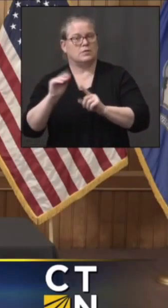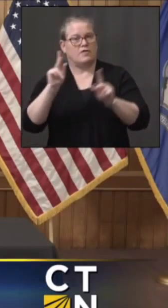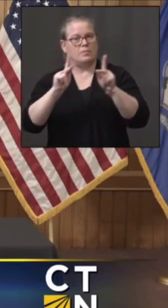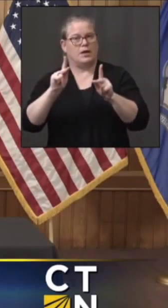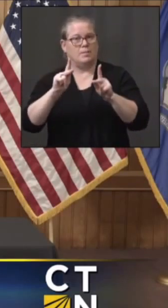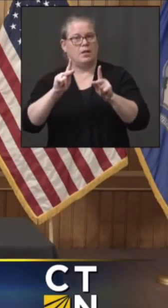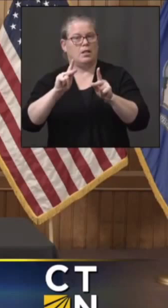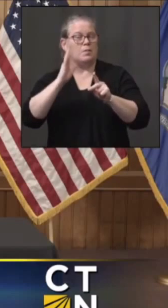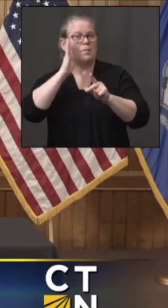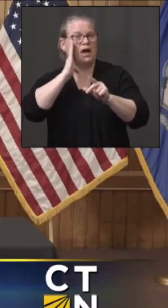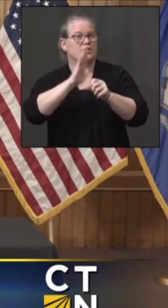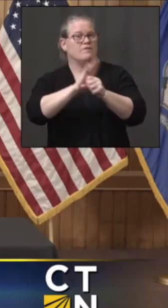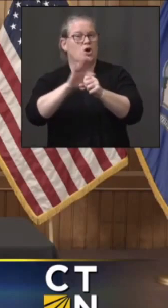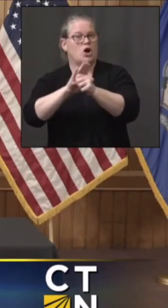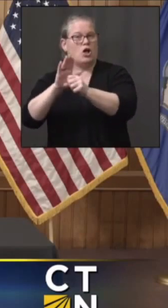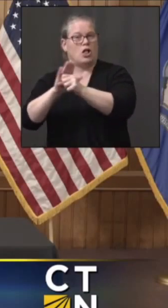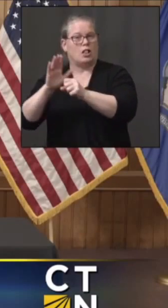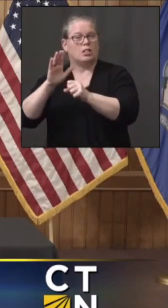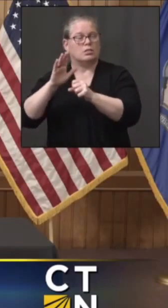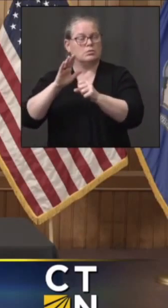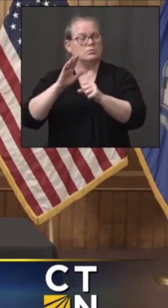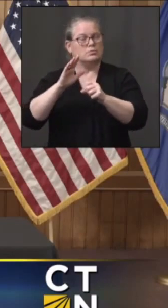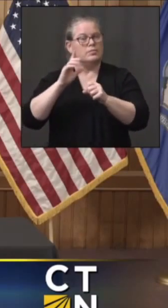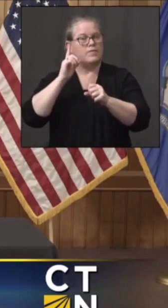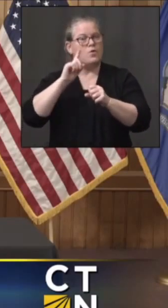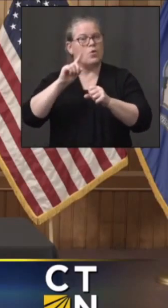ICUs? You have a breakout on that, Josh?